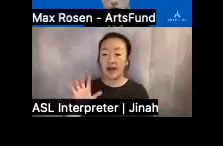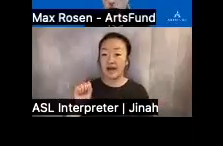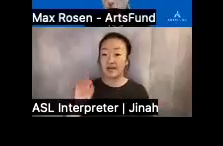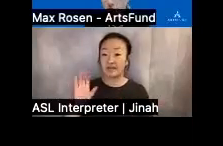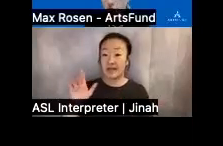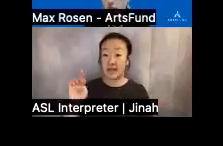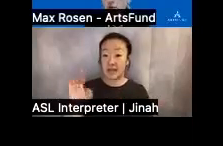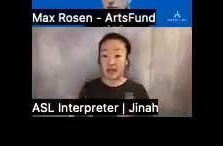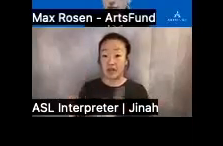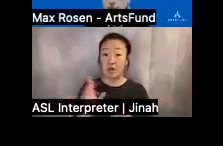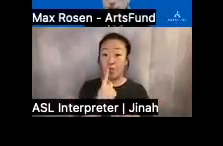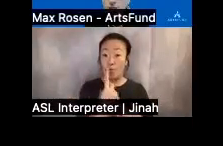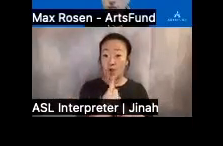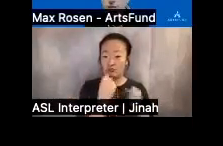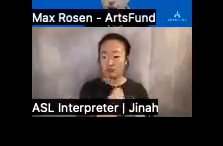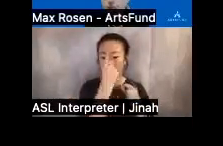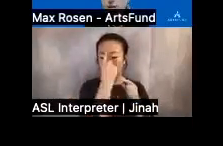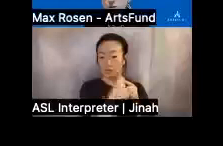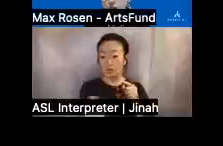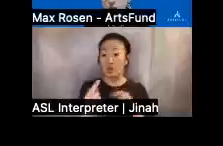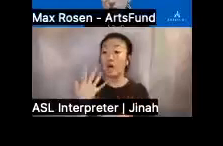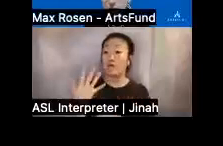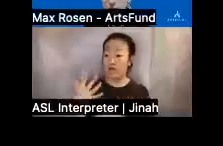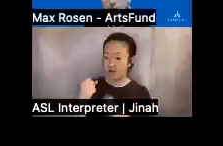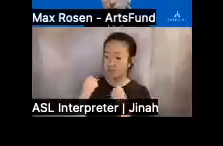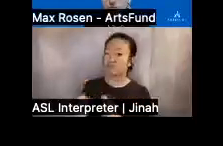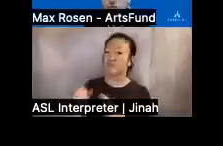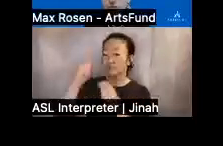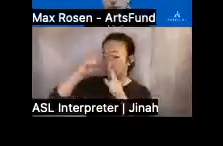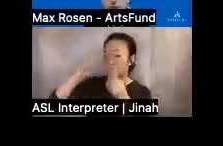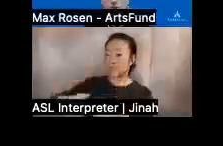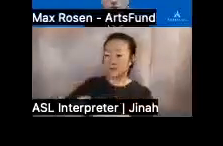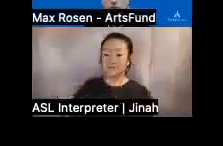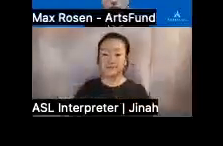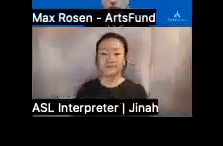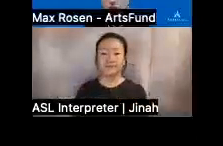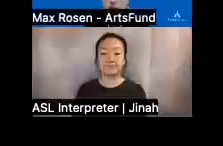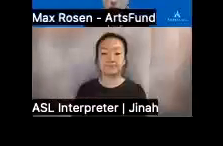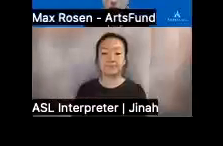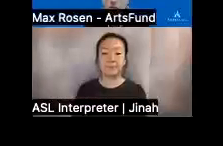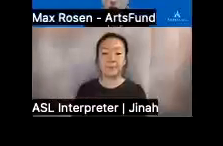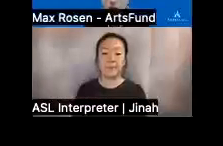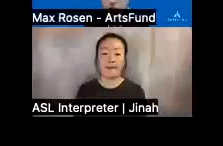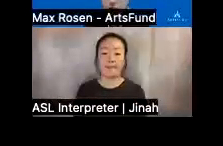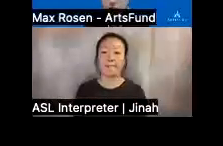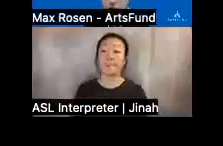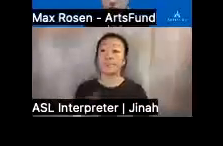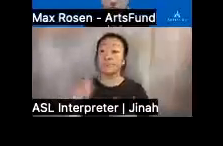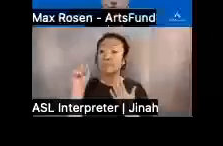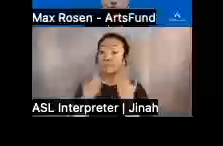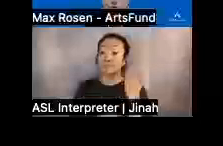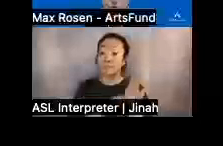strongly disagree with that statement, or 5 being strongly agree. I'll scroll down to the middle of this